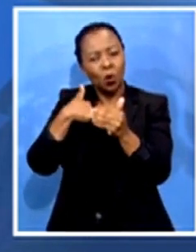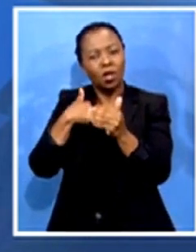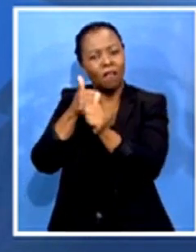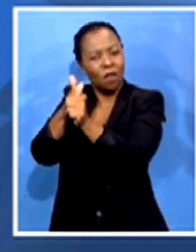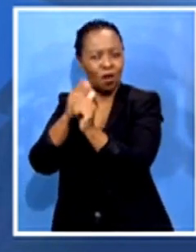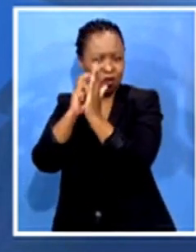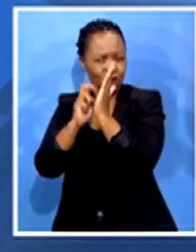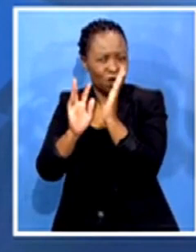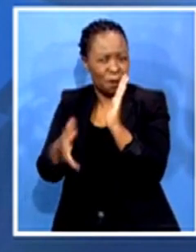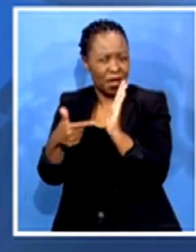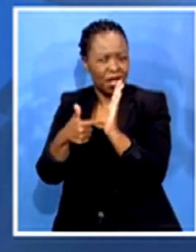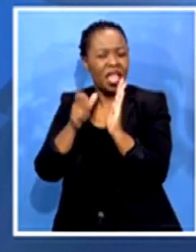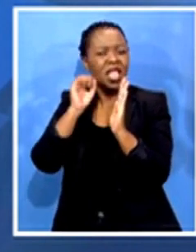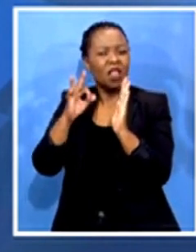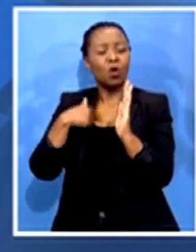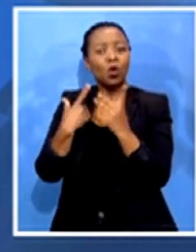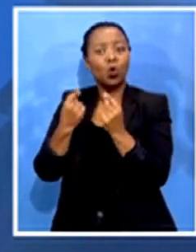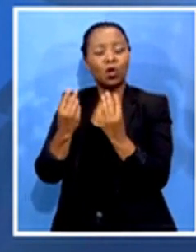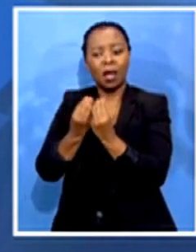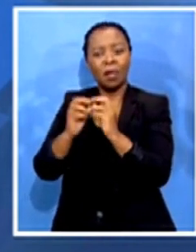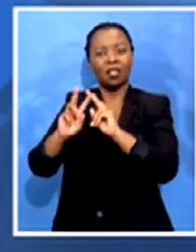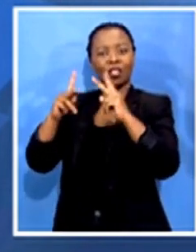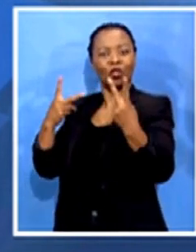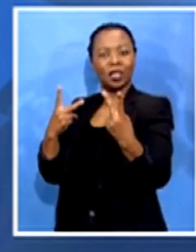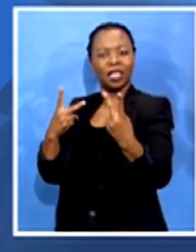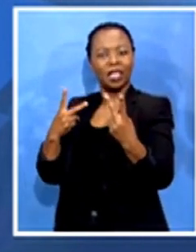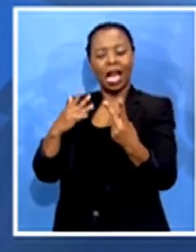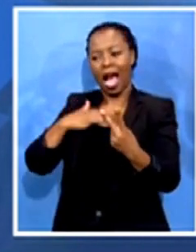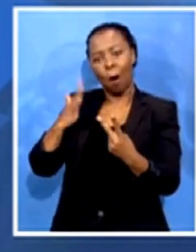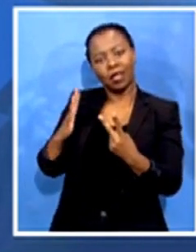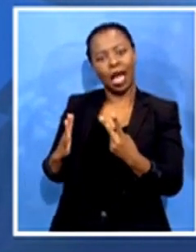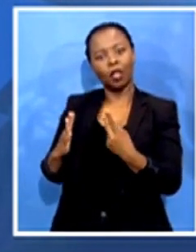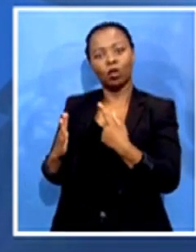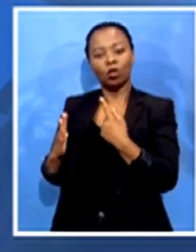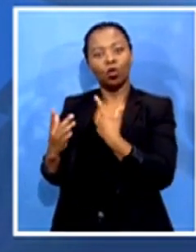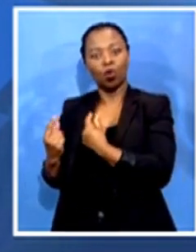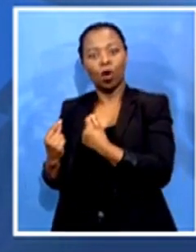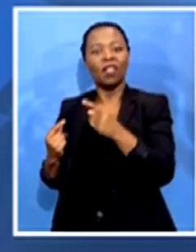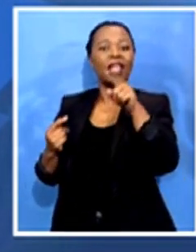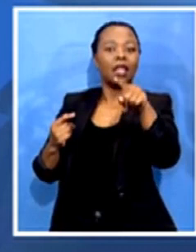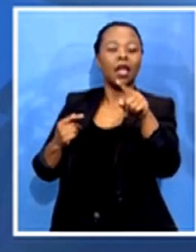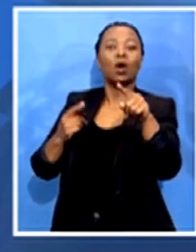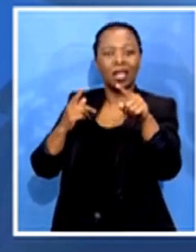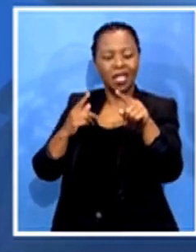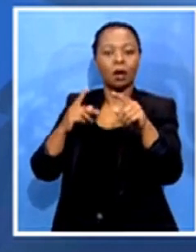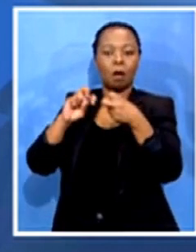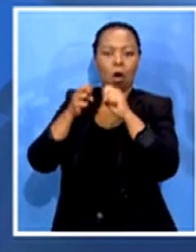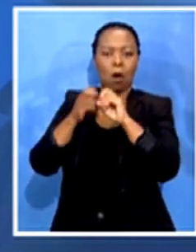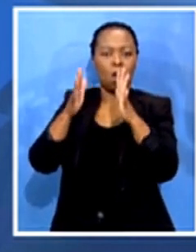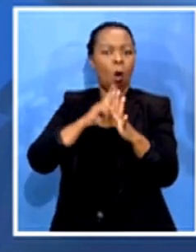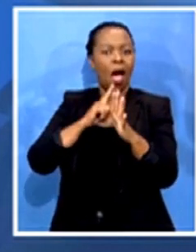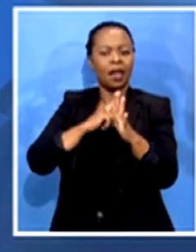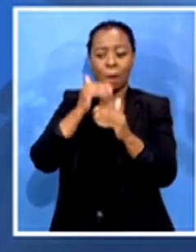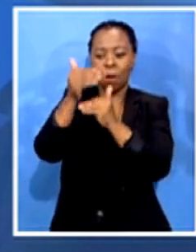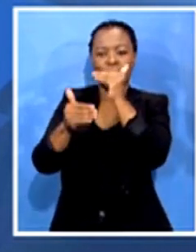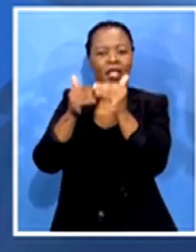of our side as the implementers, would be found wanting but for not following process in terms of the audits that would